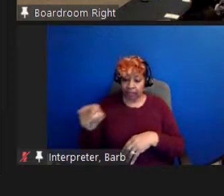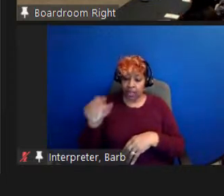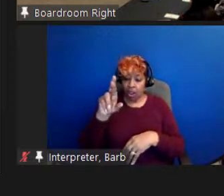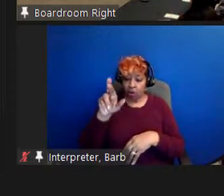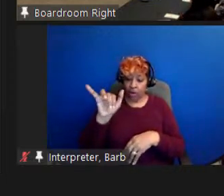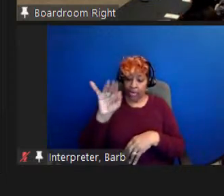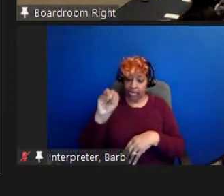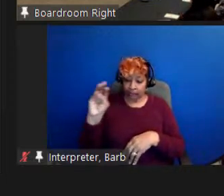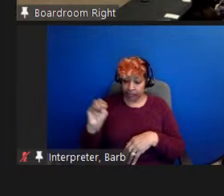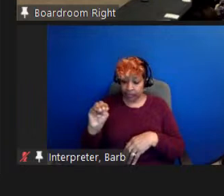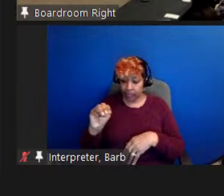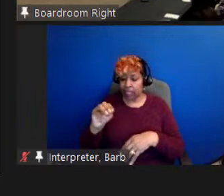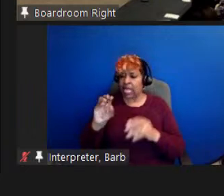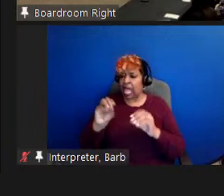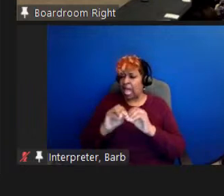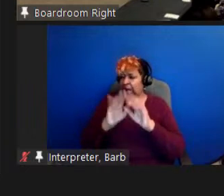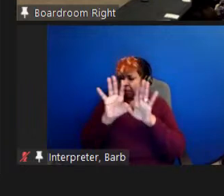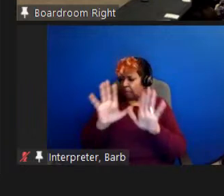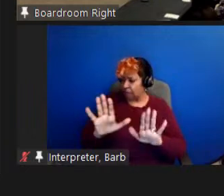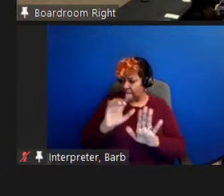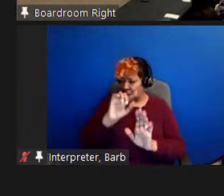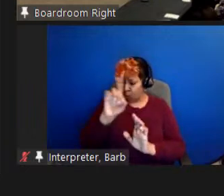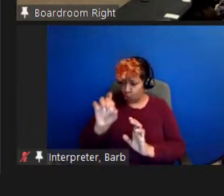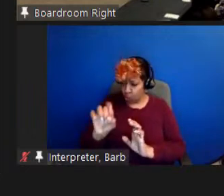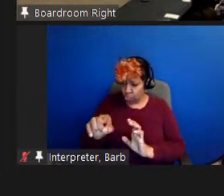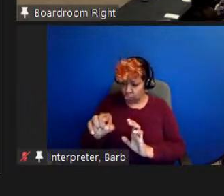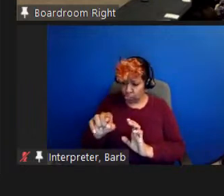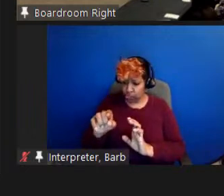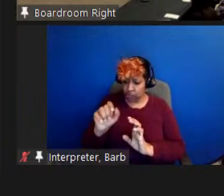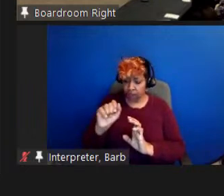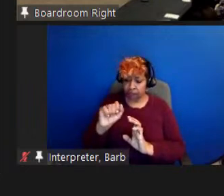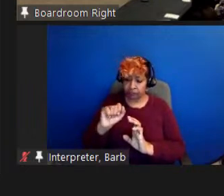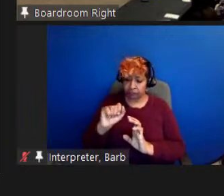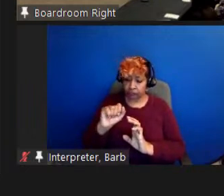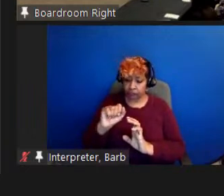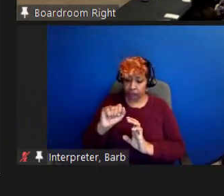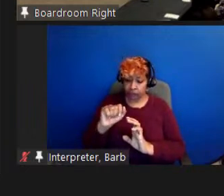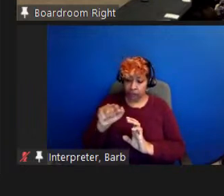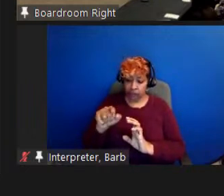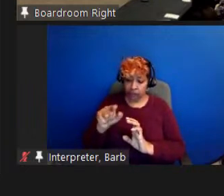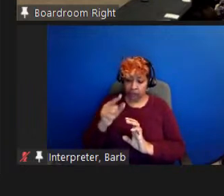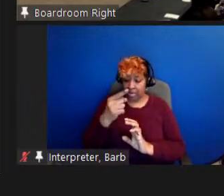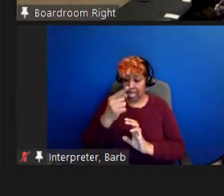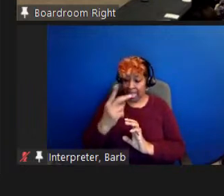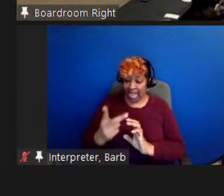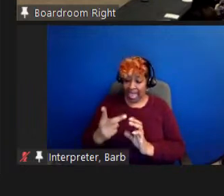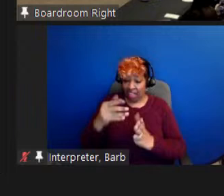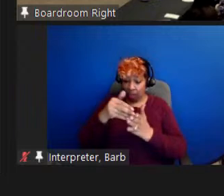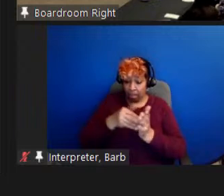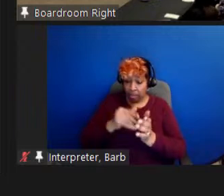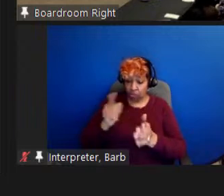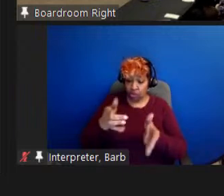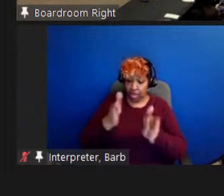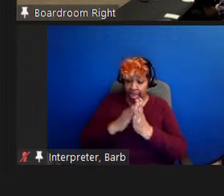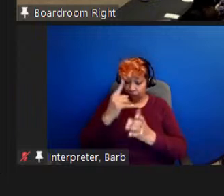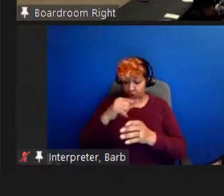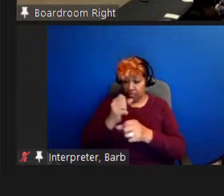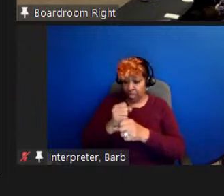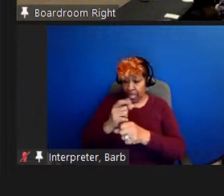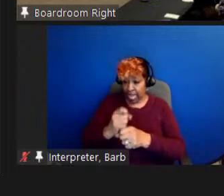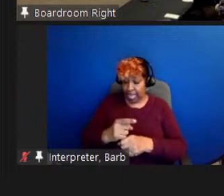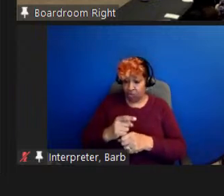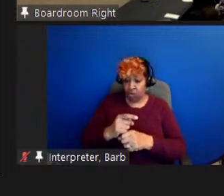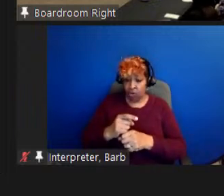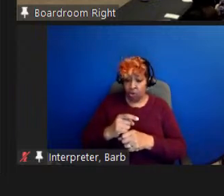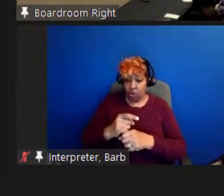start with some clarifying questions. So the $500,000 y'all are asking for the annual budget is clear,